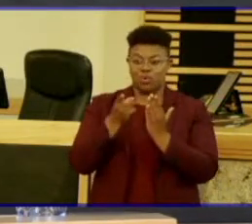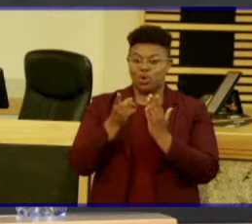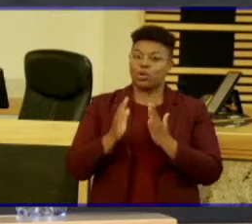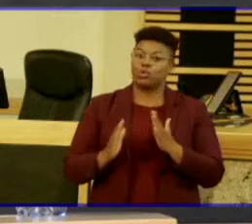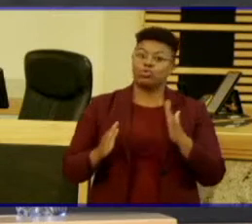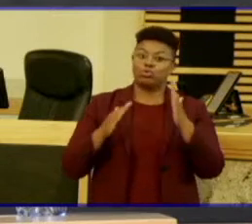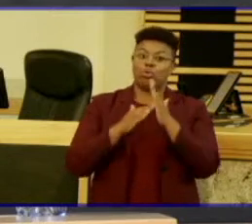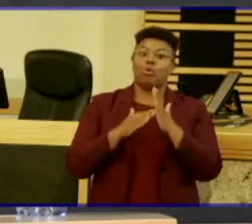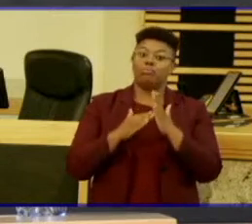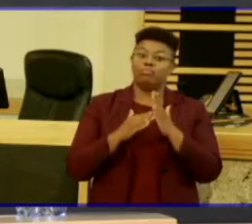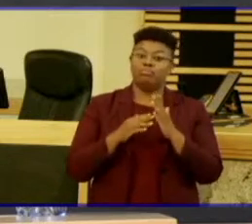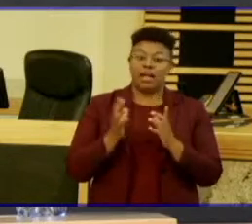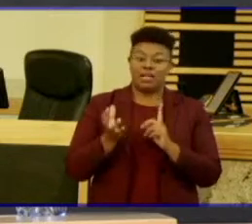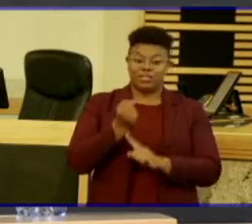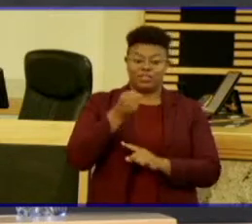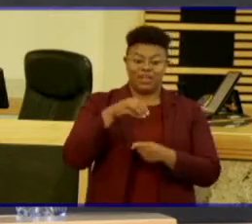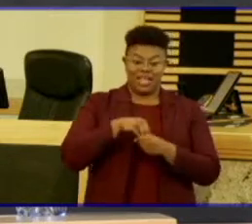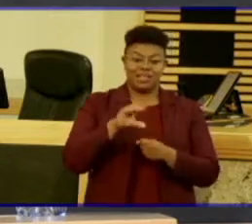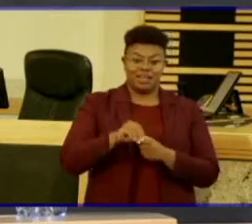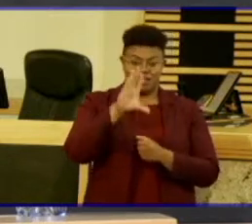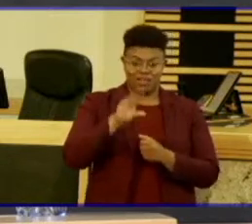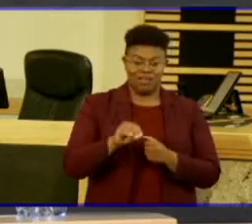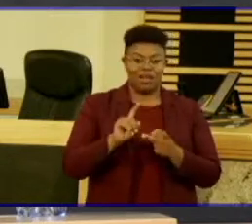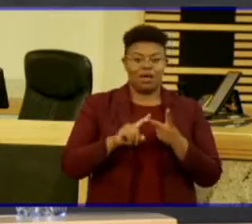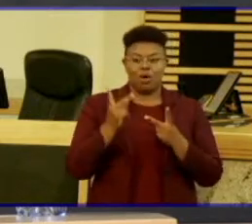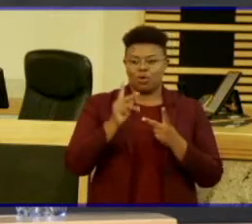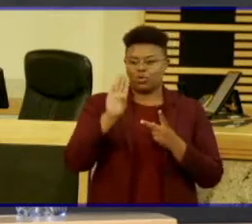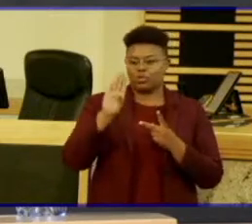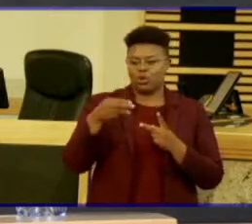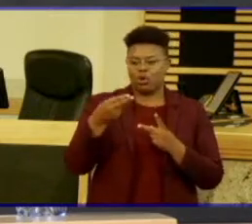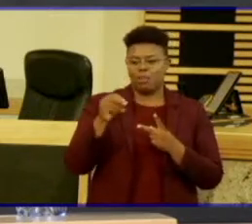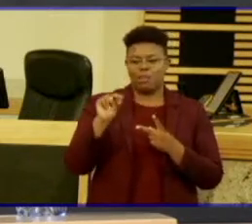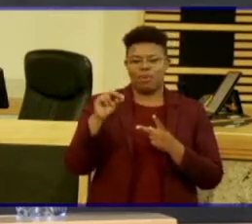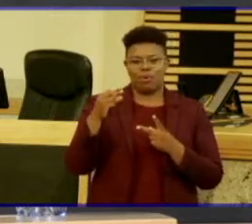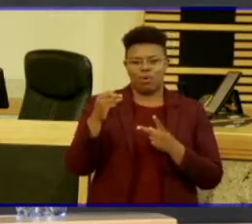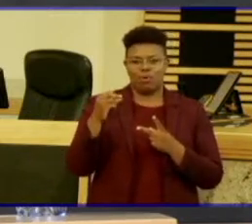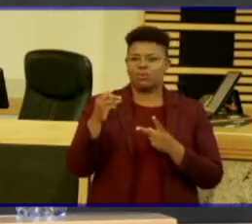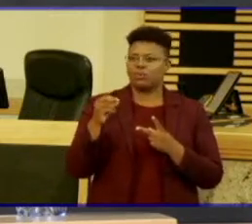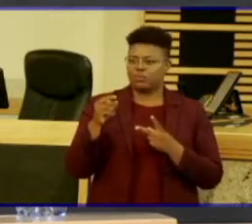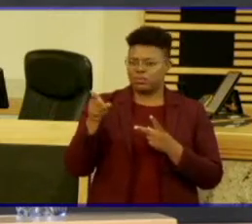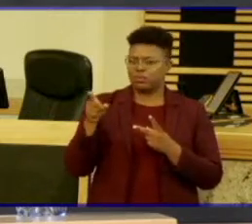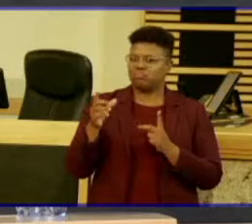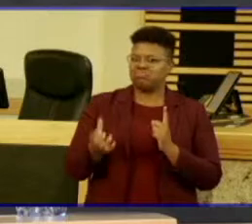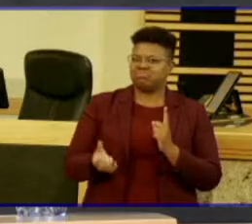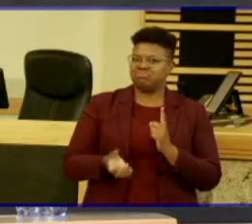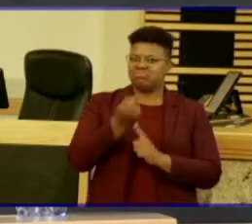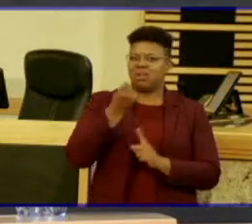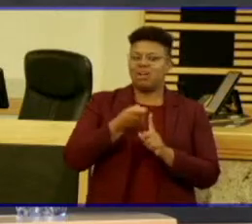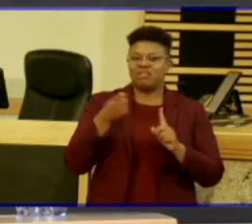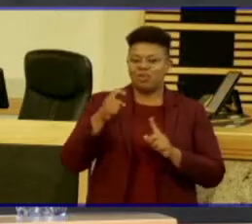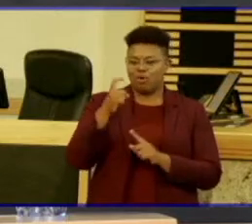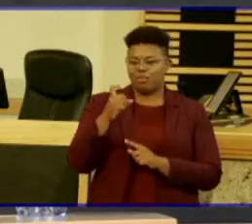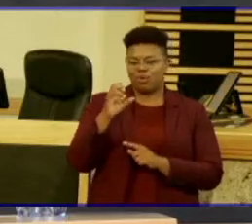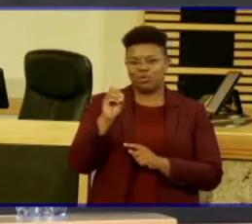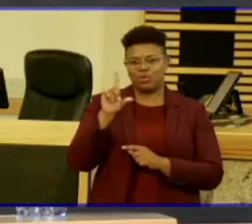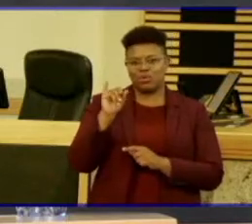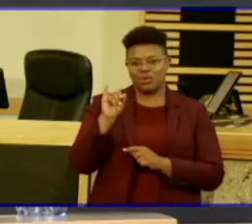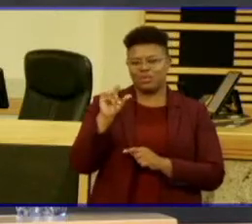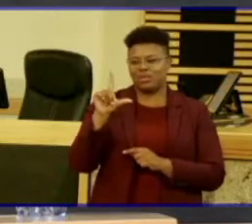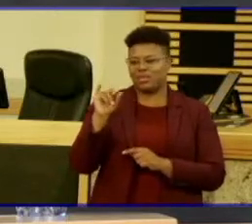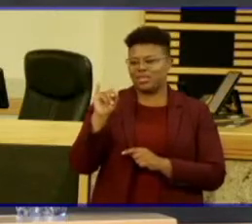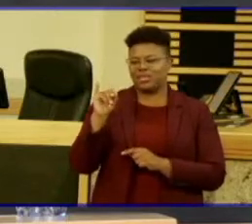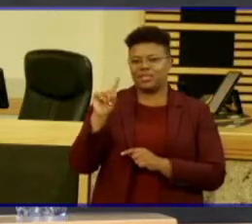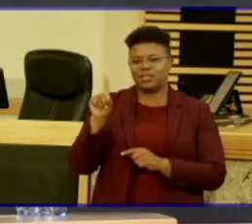Nobongo Smamkele, Pa Panzukuka Tishara Ubuching from Ekolelizwe High, who is also a